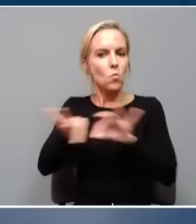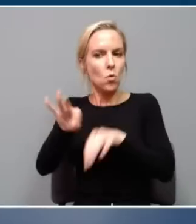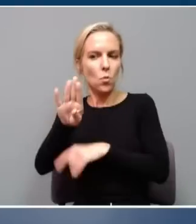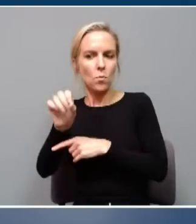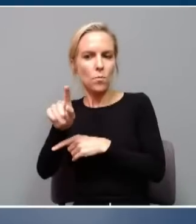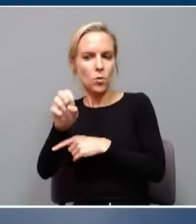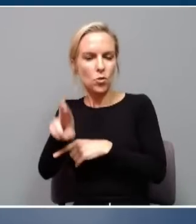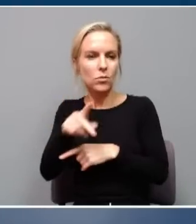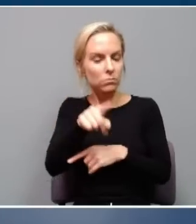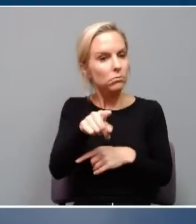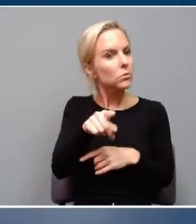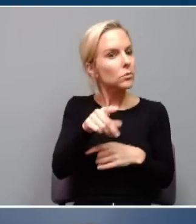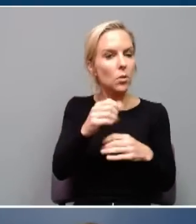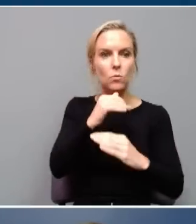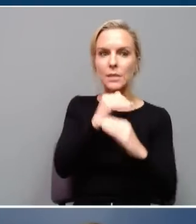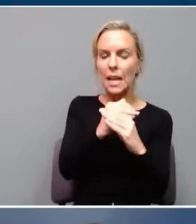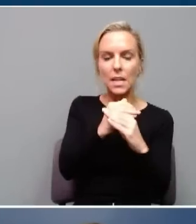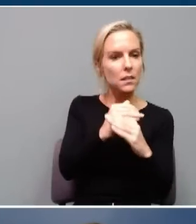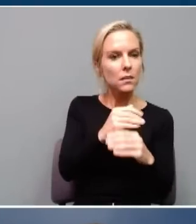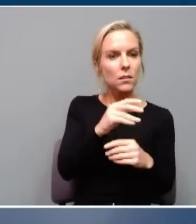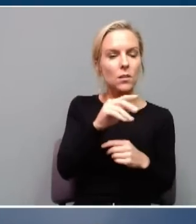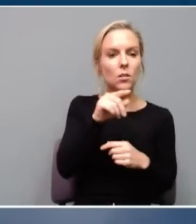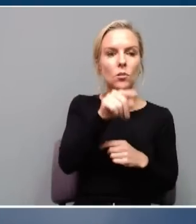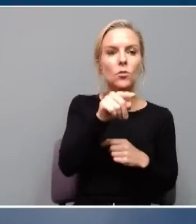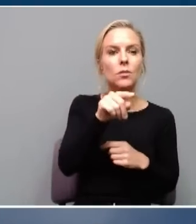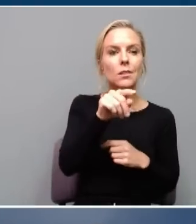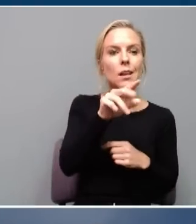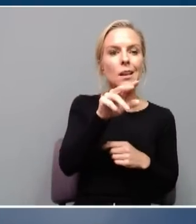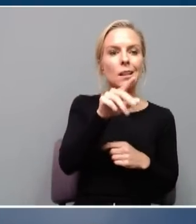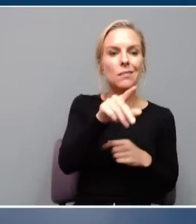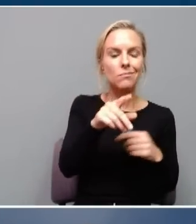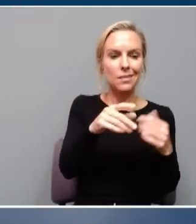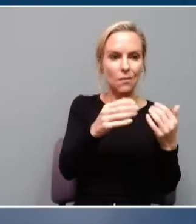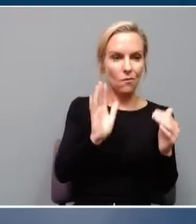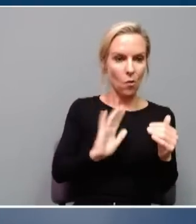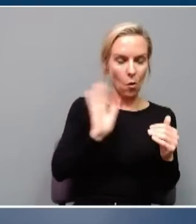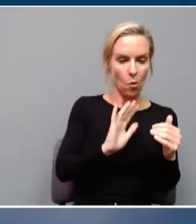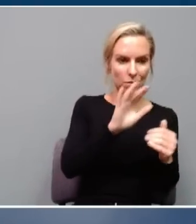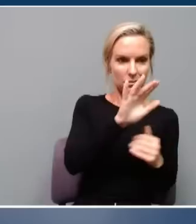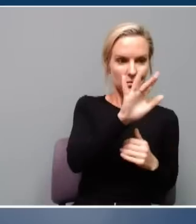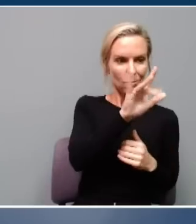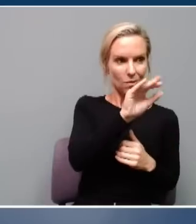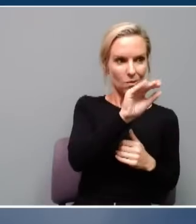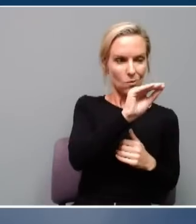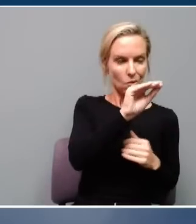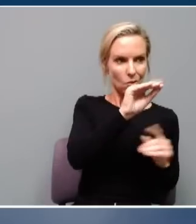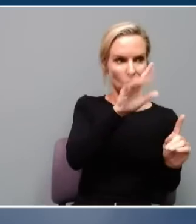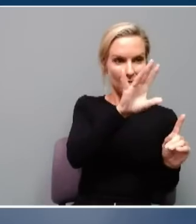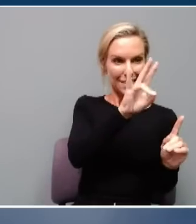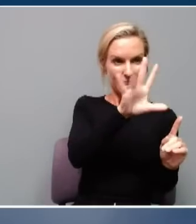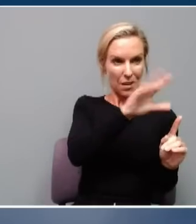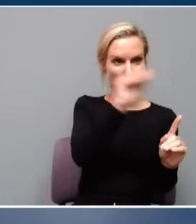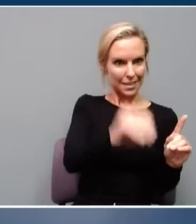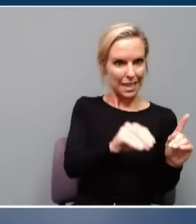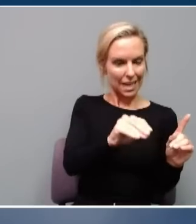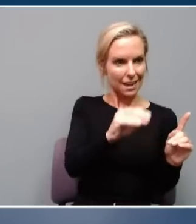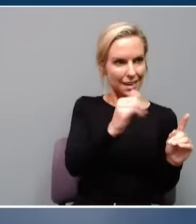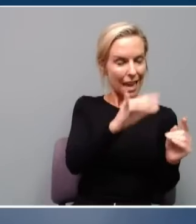move from 3/4 to less than half of overall COVID deaths